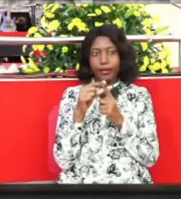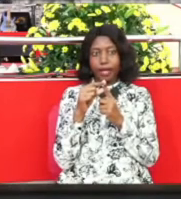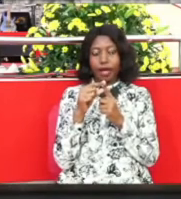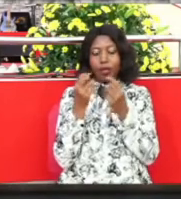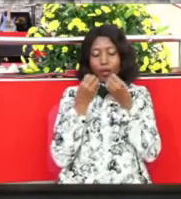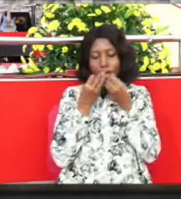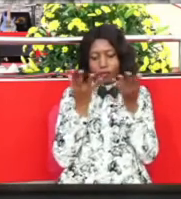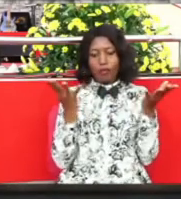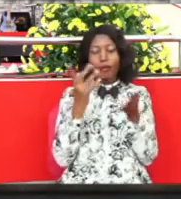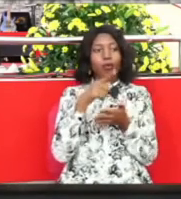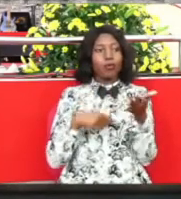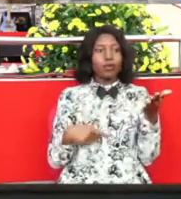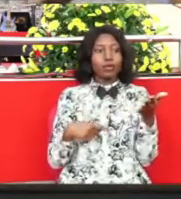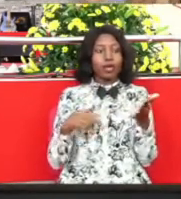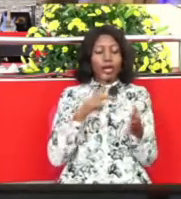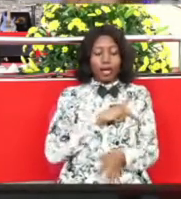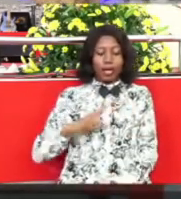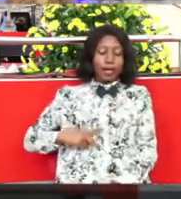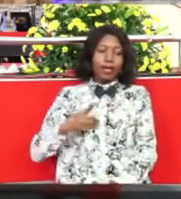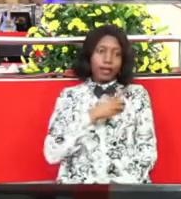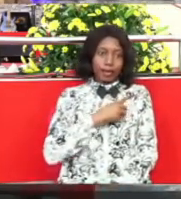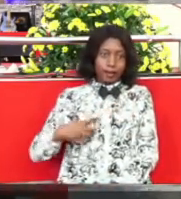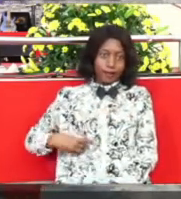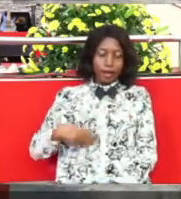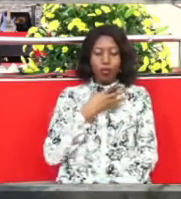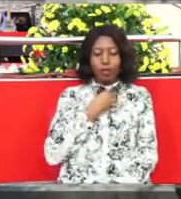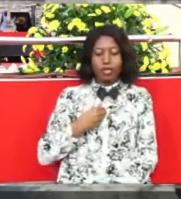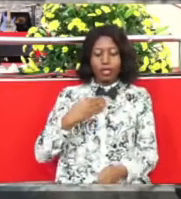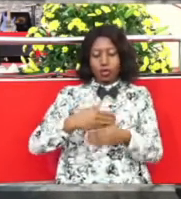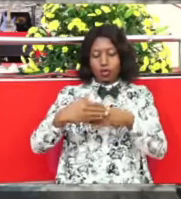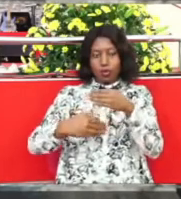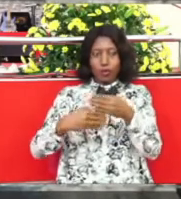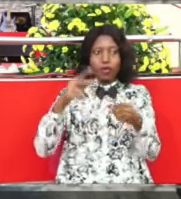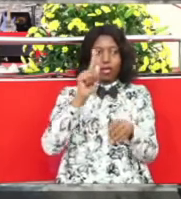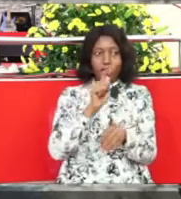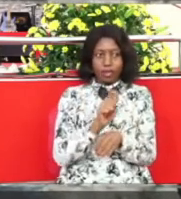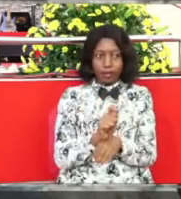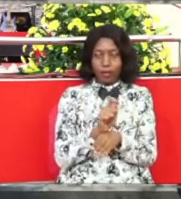that David wanted to build a temple. Naambiwa kwamba Daudi alitaka